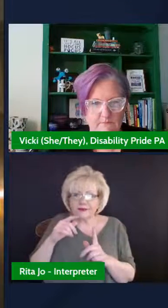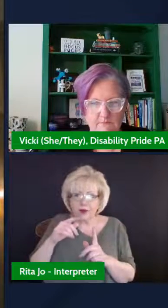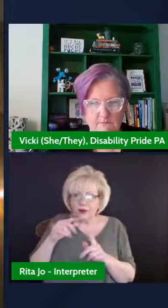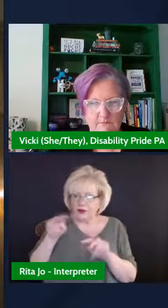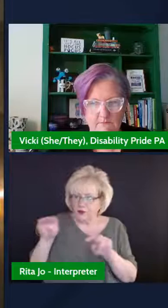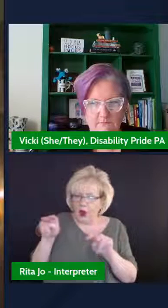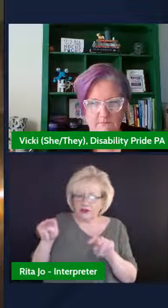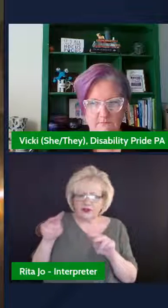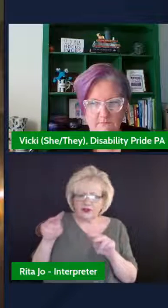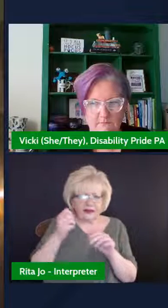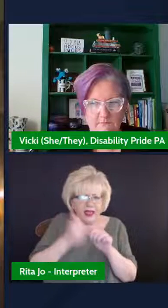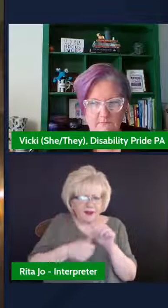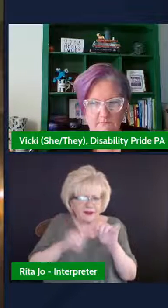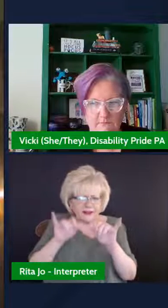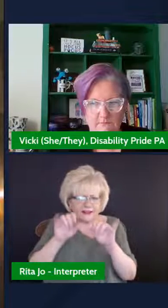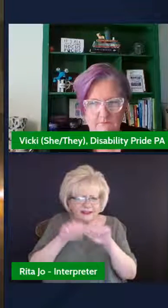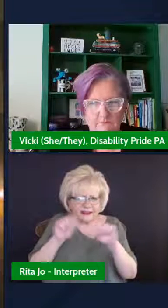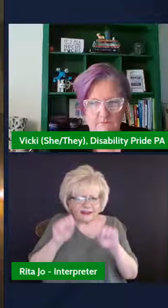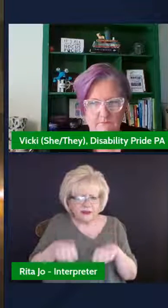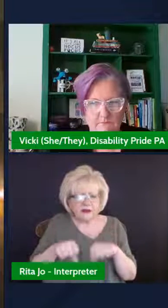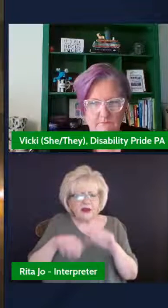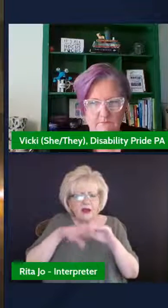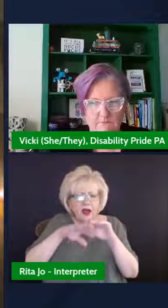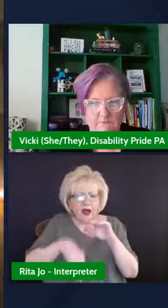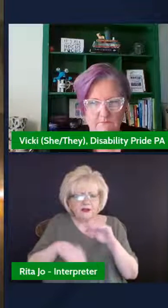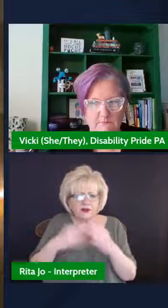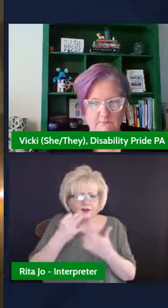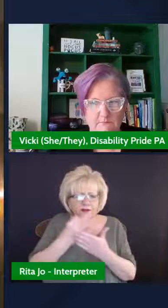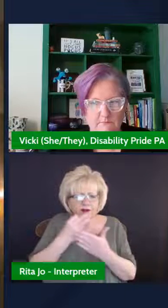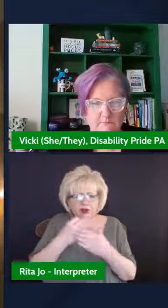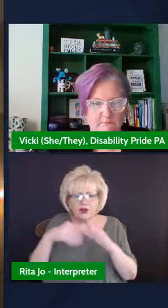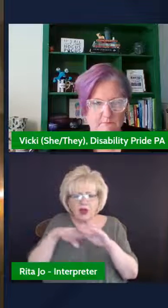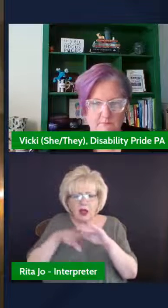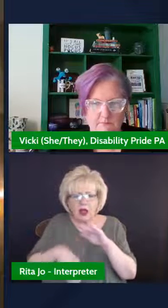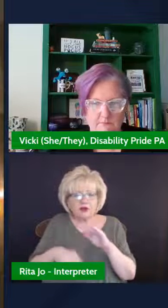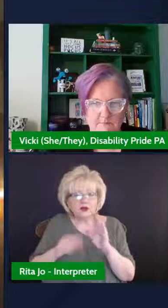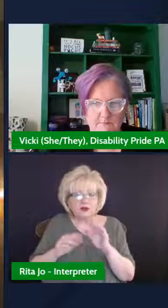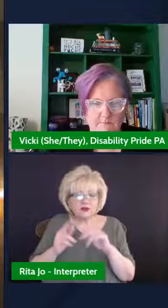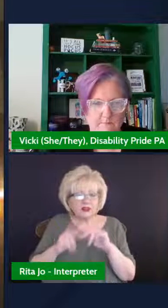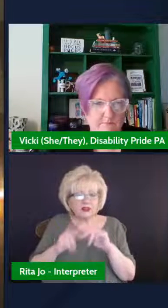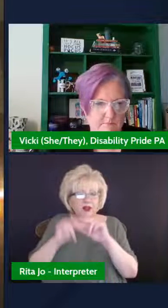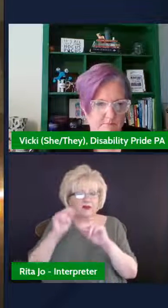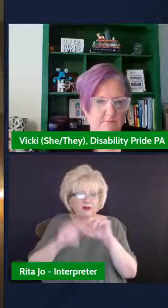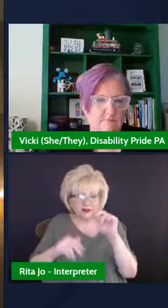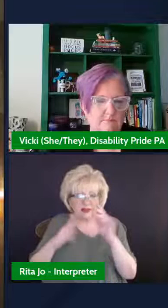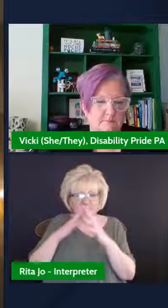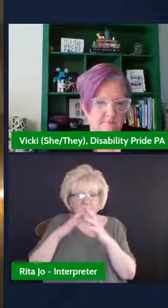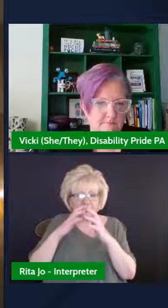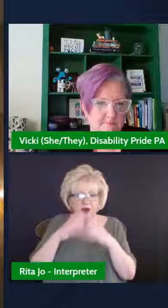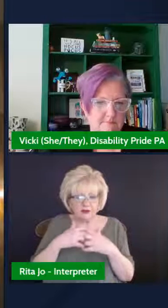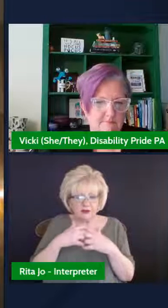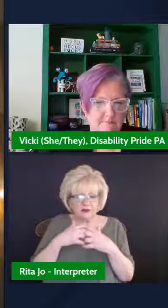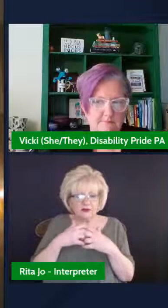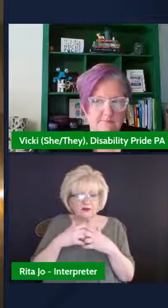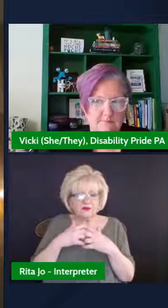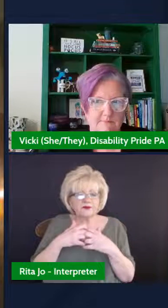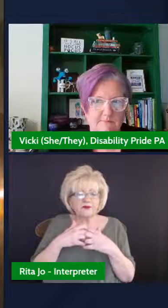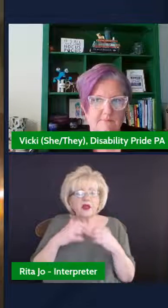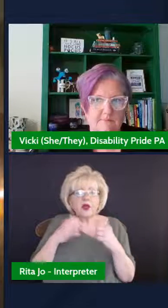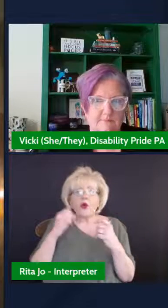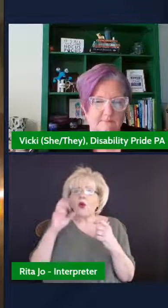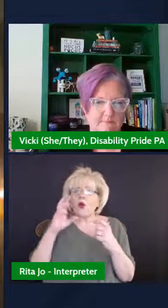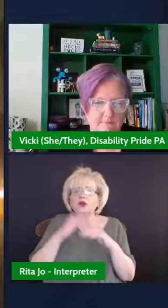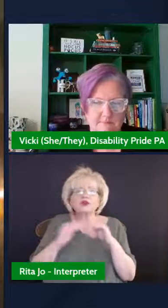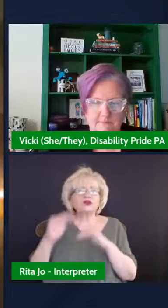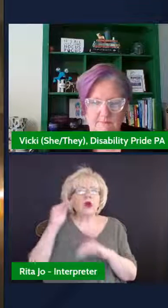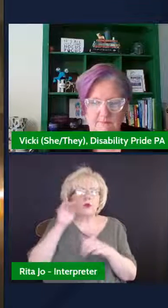literally every system that we've underfunded and underdeveloped. crumble, or be put under so much